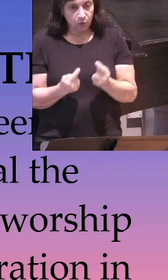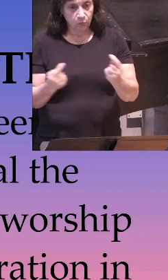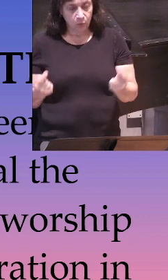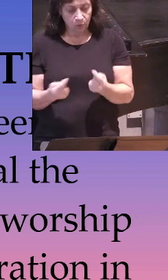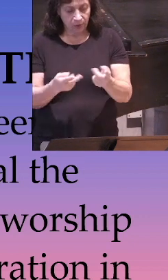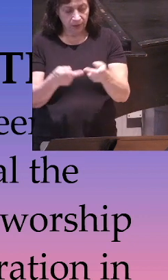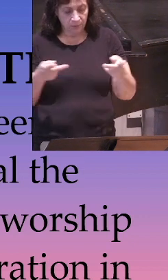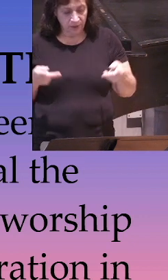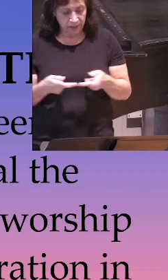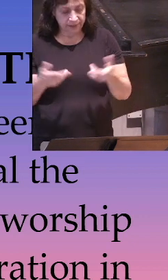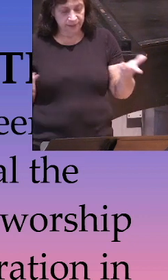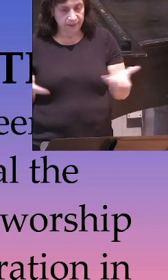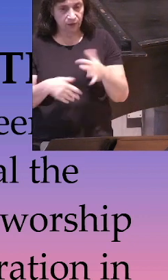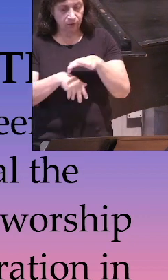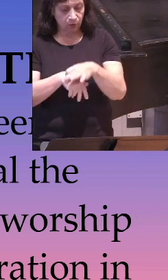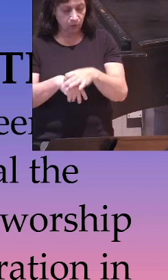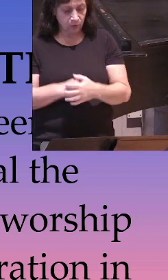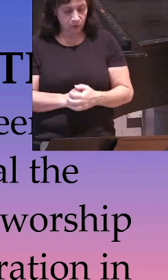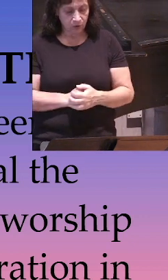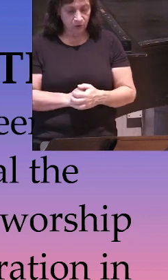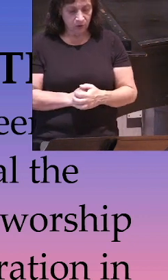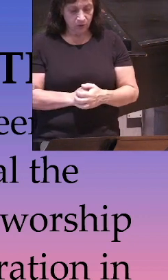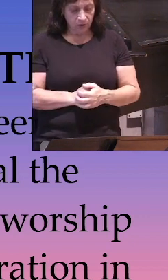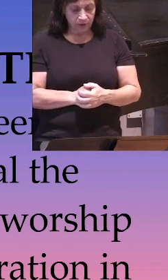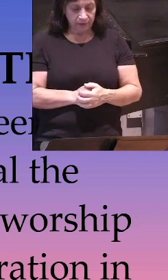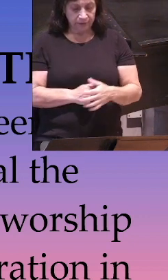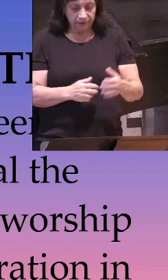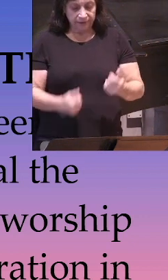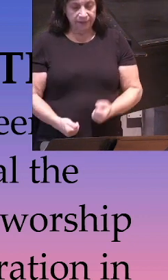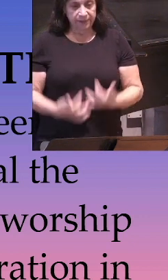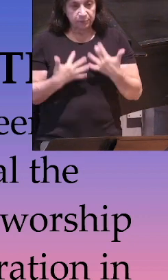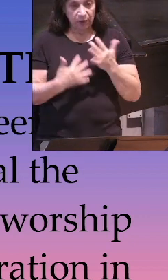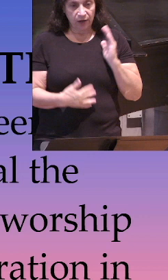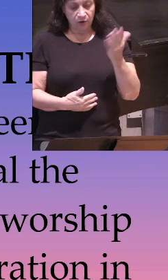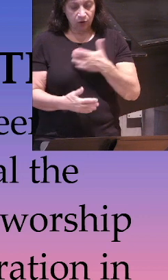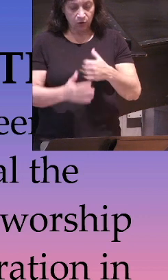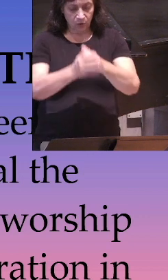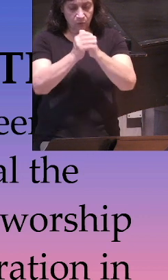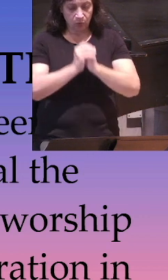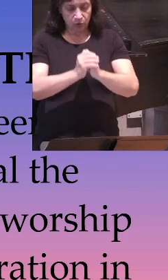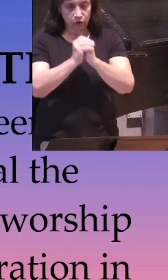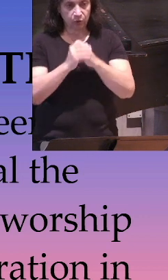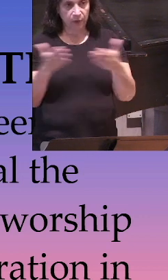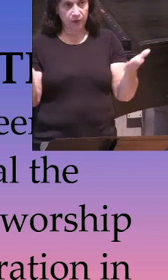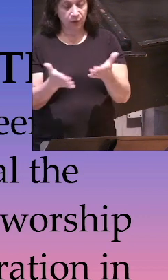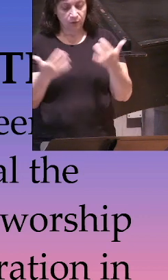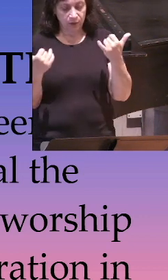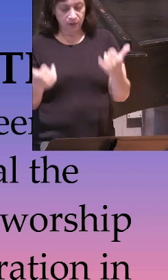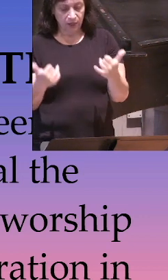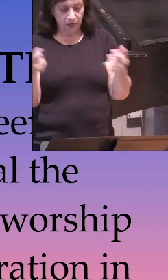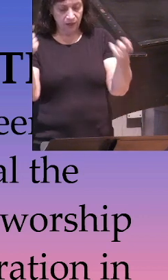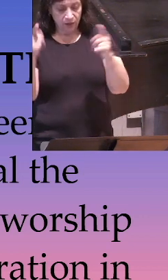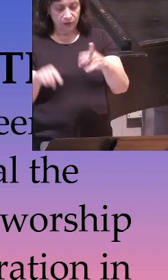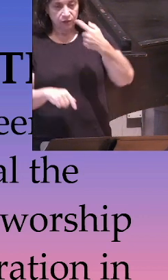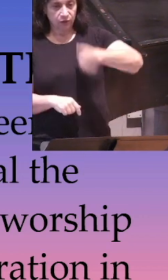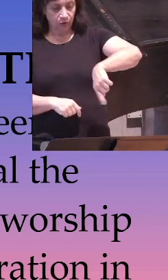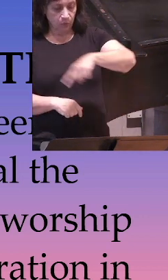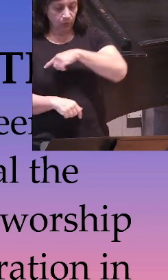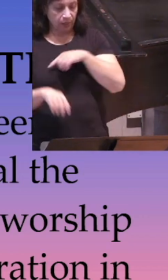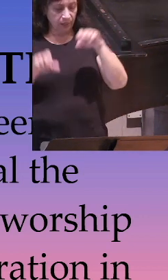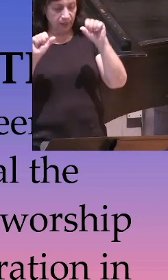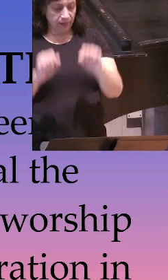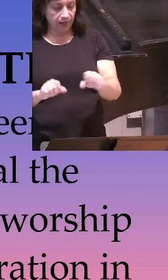wounded places of the earth. Inspire our worship here this day, so that we